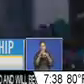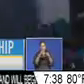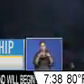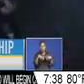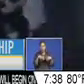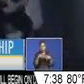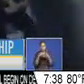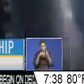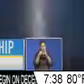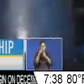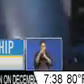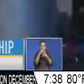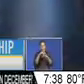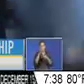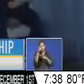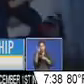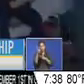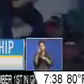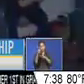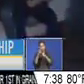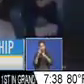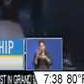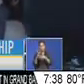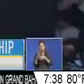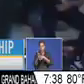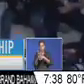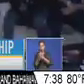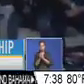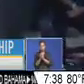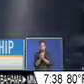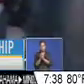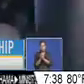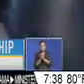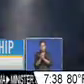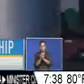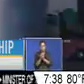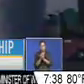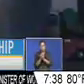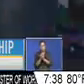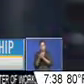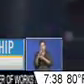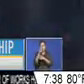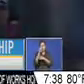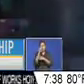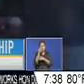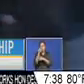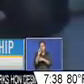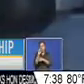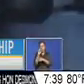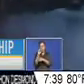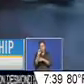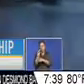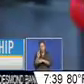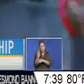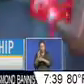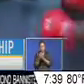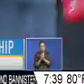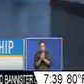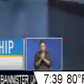undefeated fighter from Russia. Intriguing as it is, the Hurricane Dorian has really put us to a